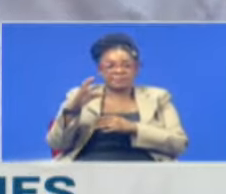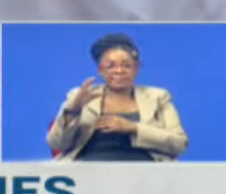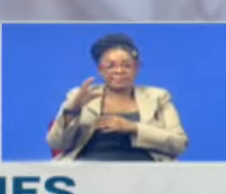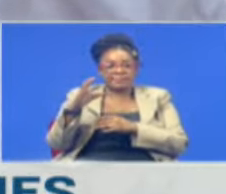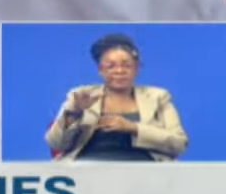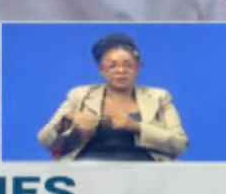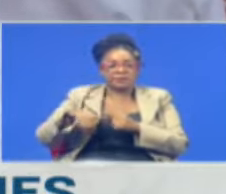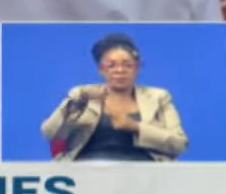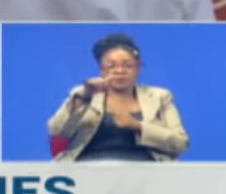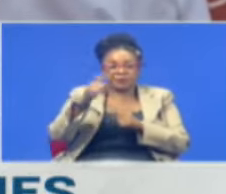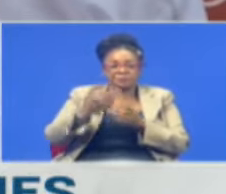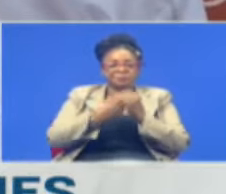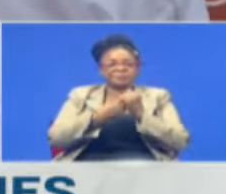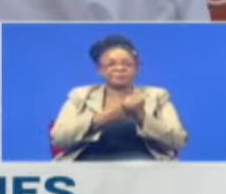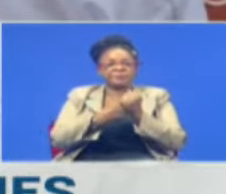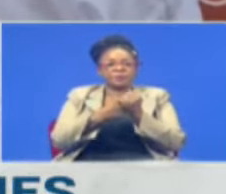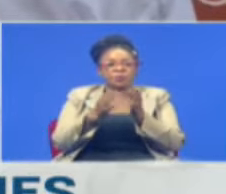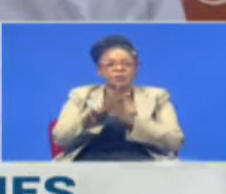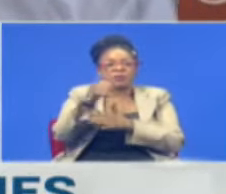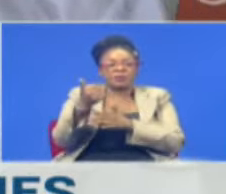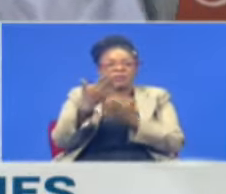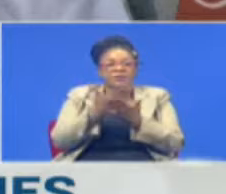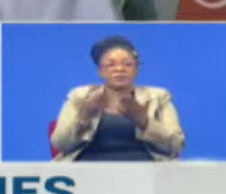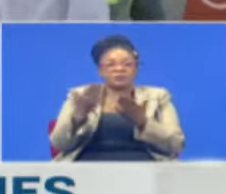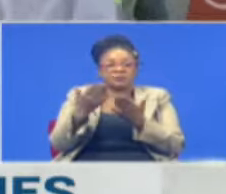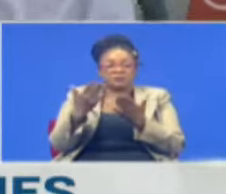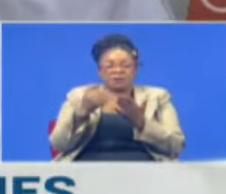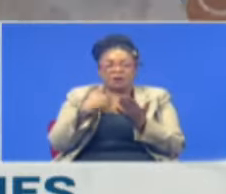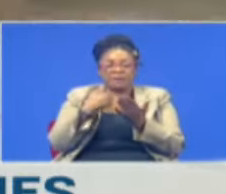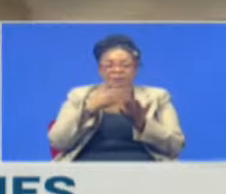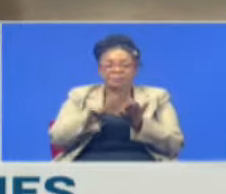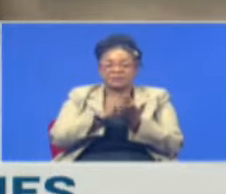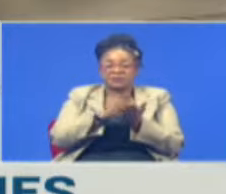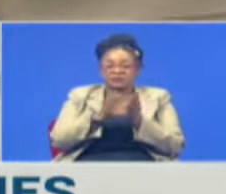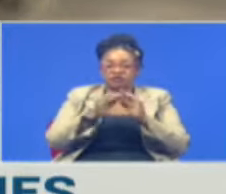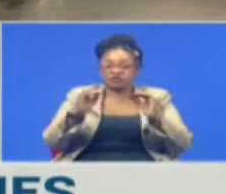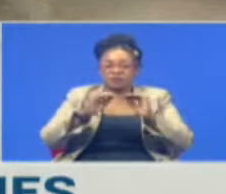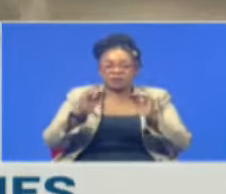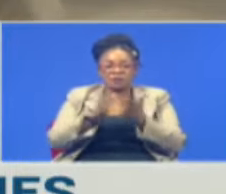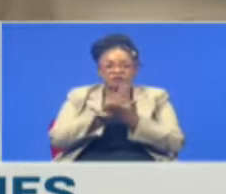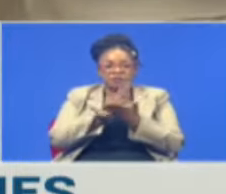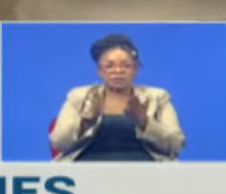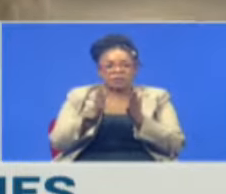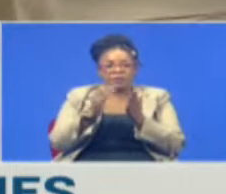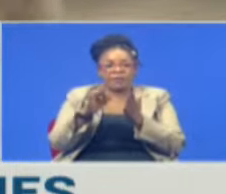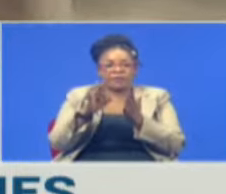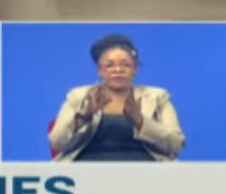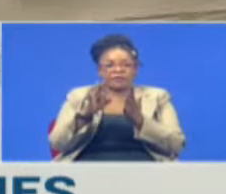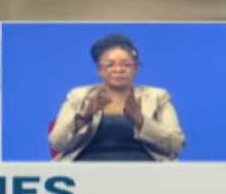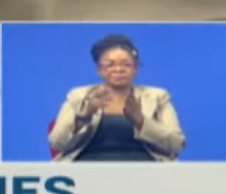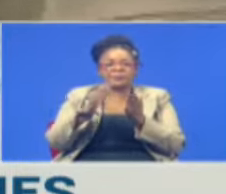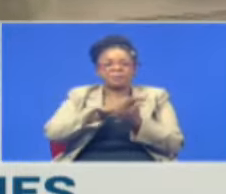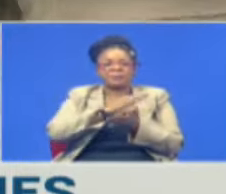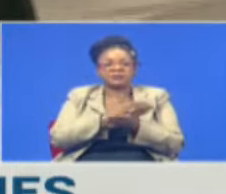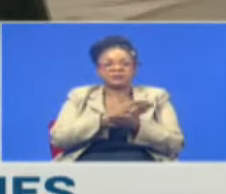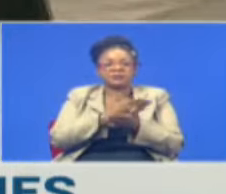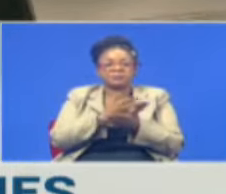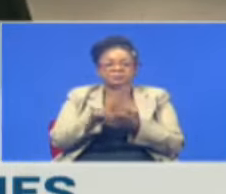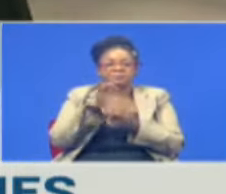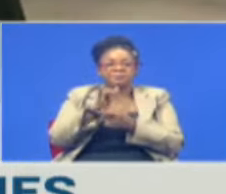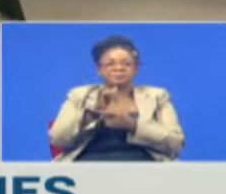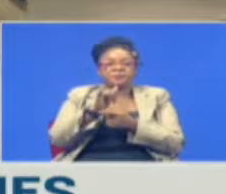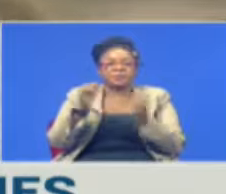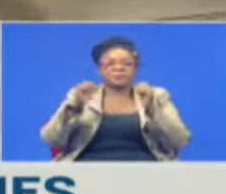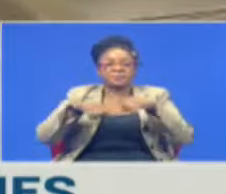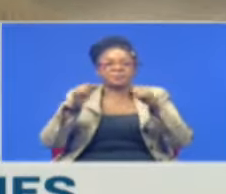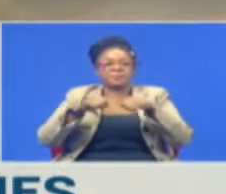will partner in, among other things, aircraft maintenance, training and the sharing of excess capacity. Embedded in the agreement is